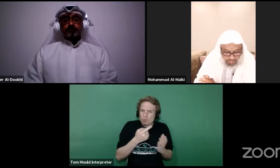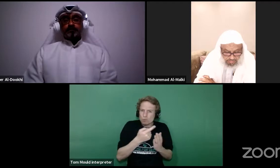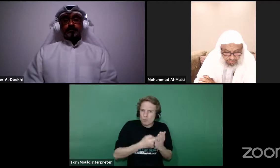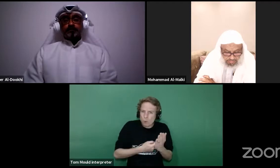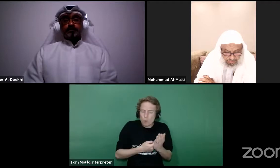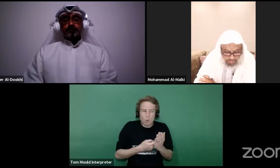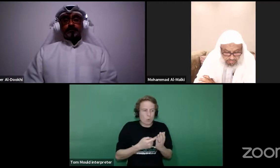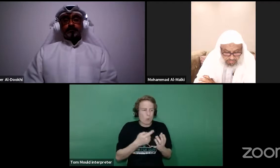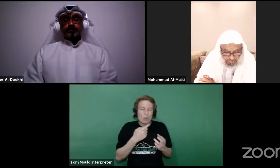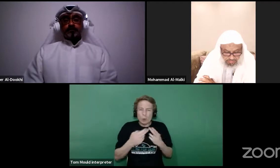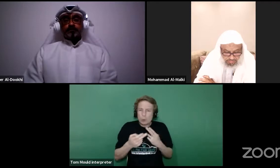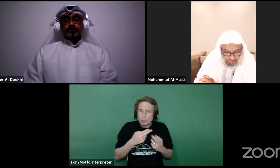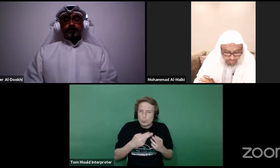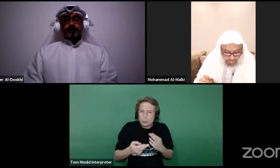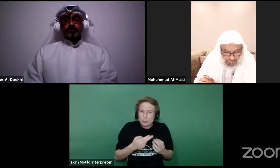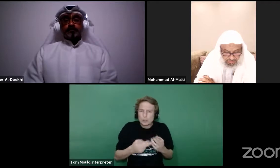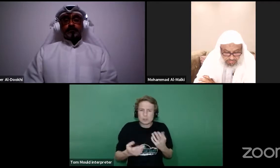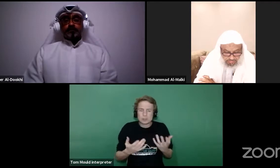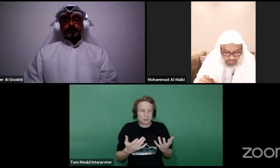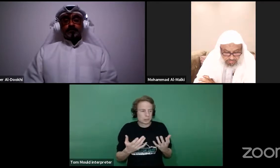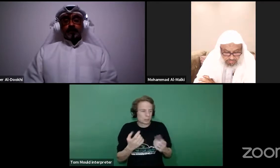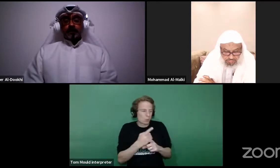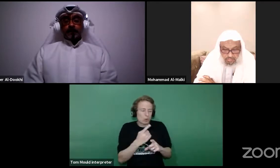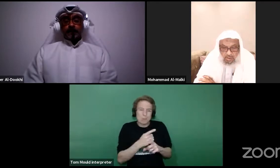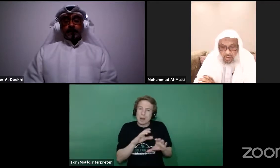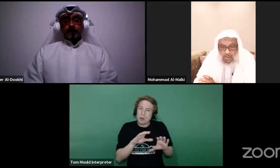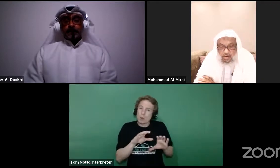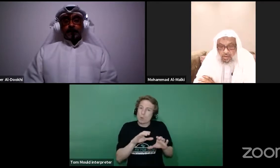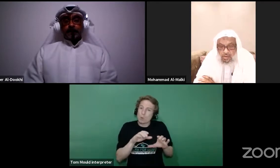there, the news of the previous nations.